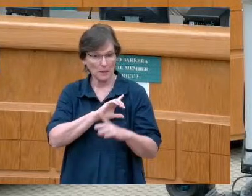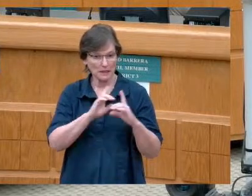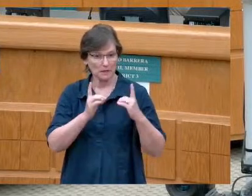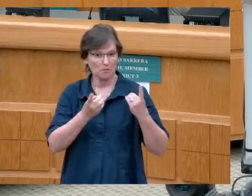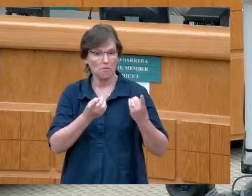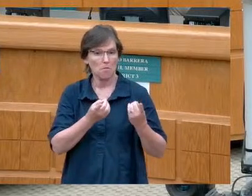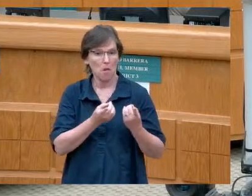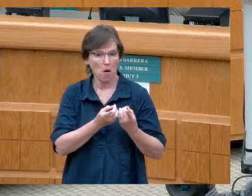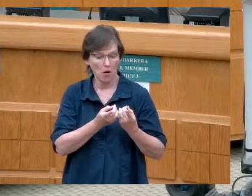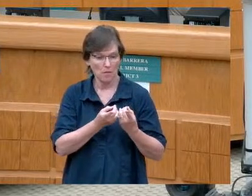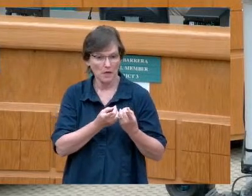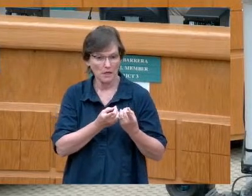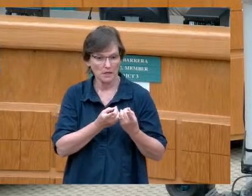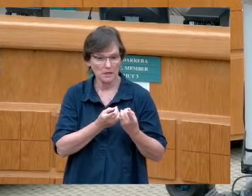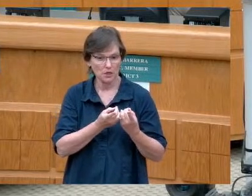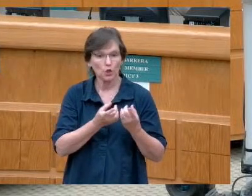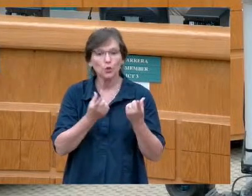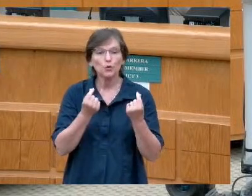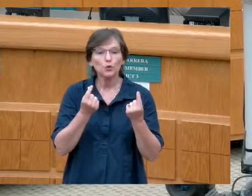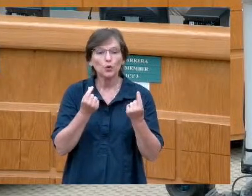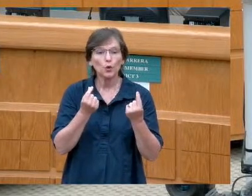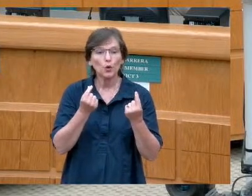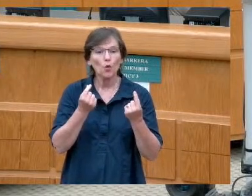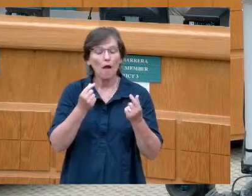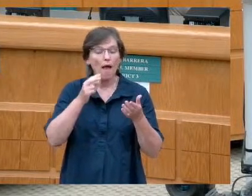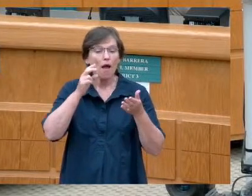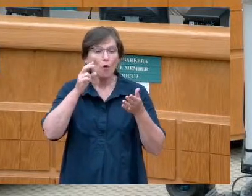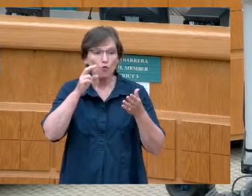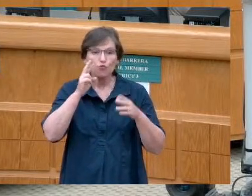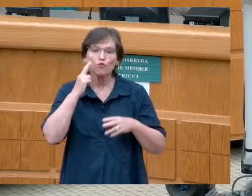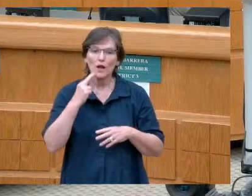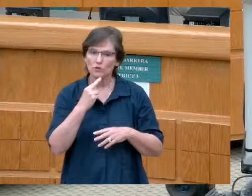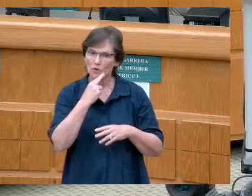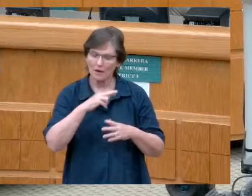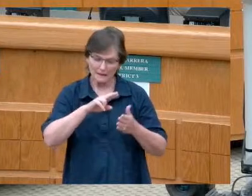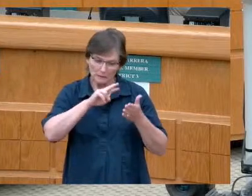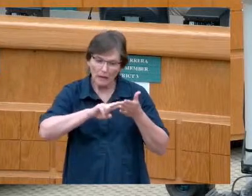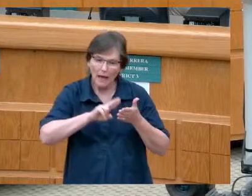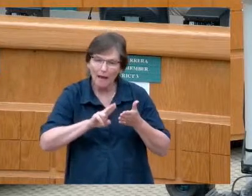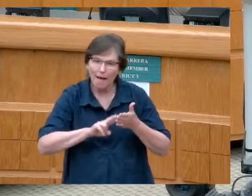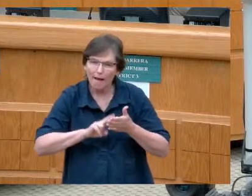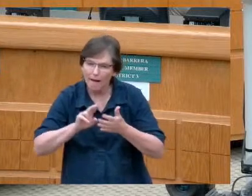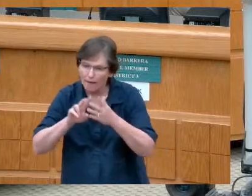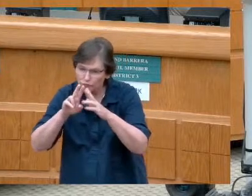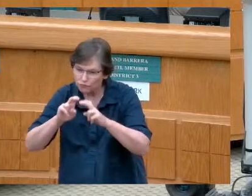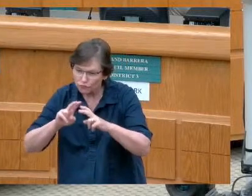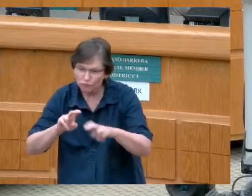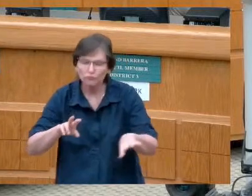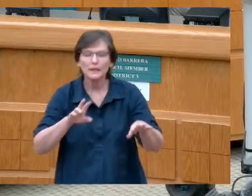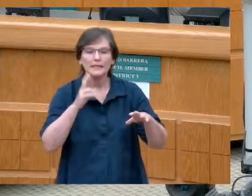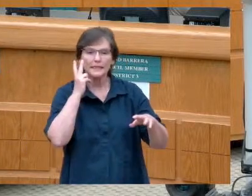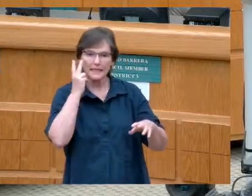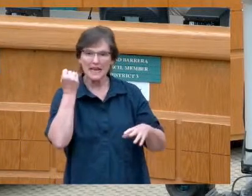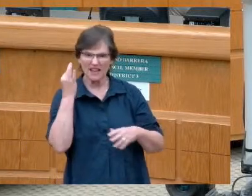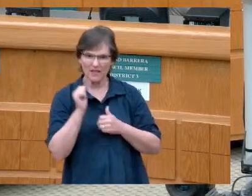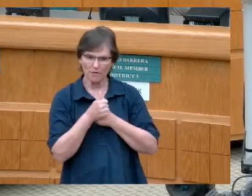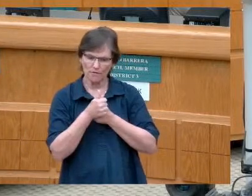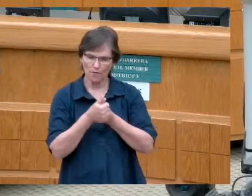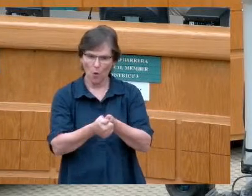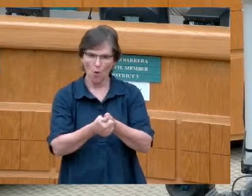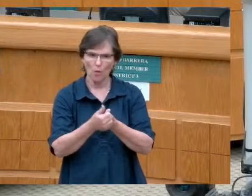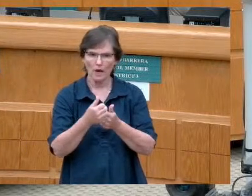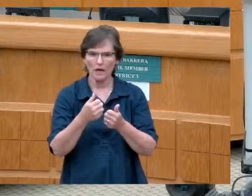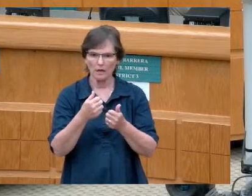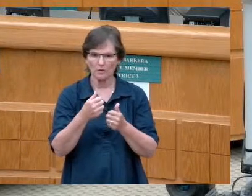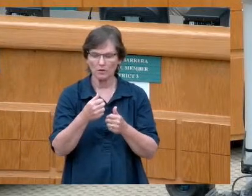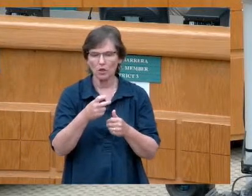doing inspections of restaurants to make sure persons are in compliance. And this is something that the governor has talked about,